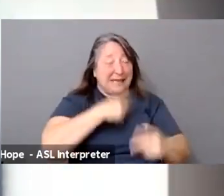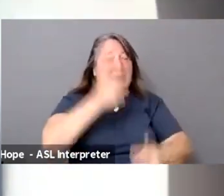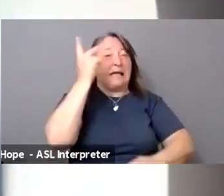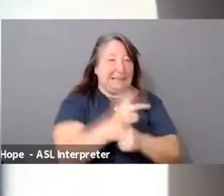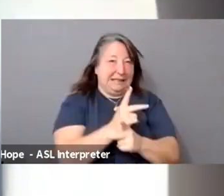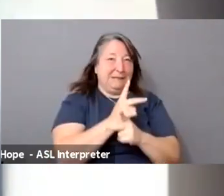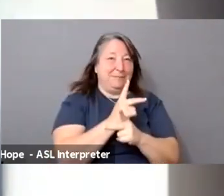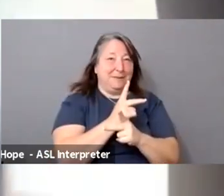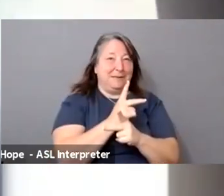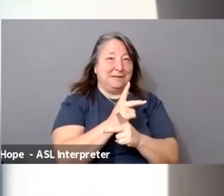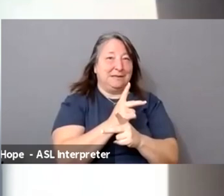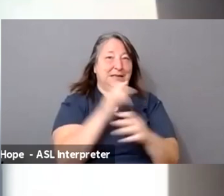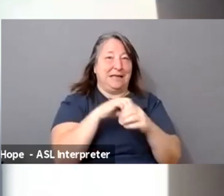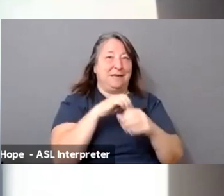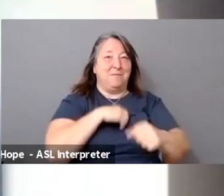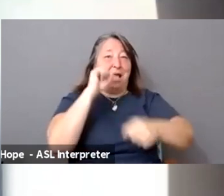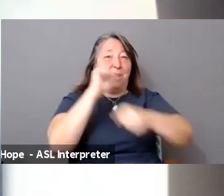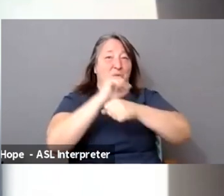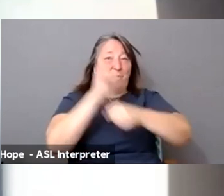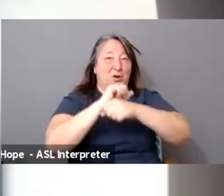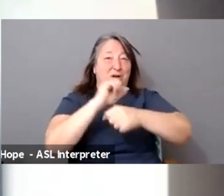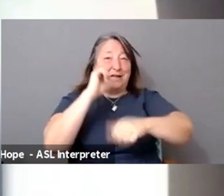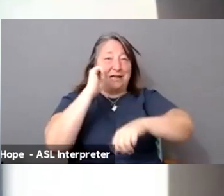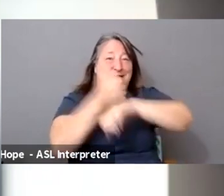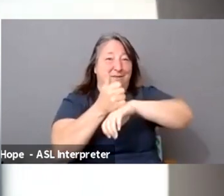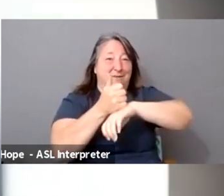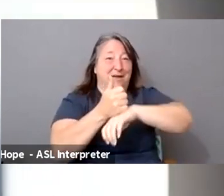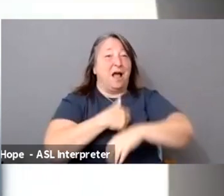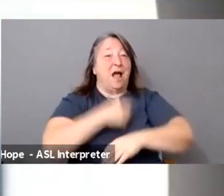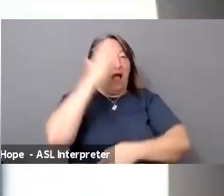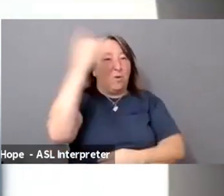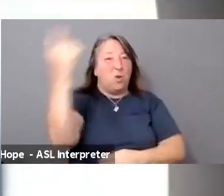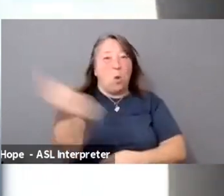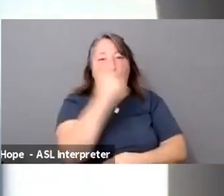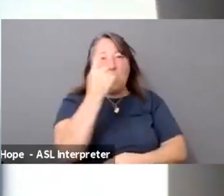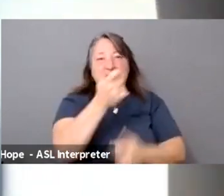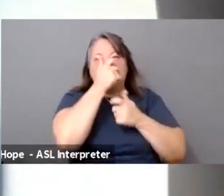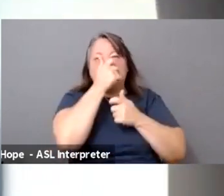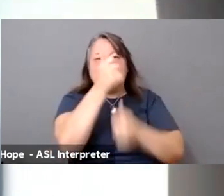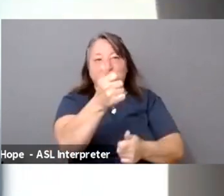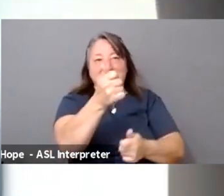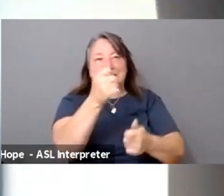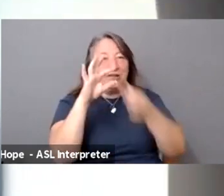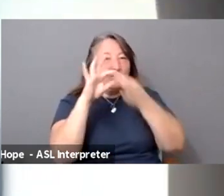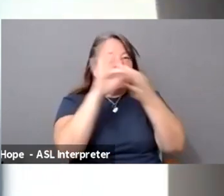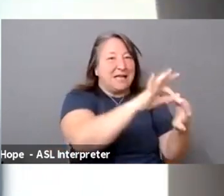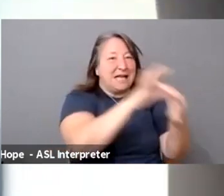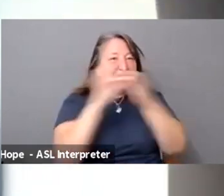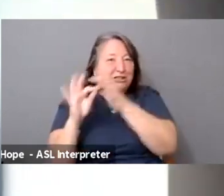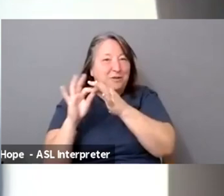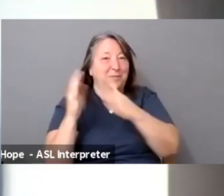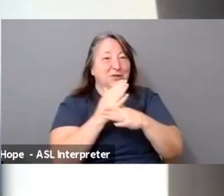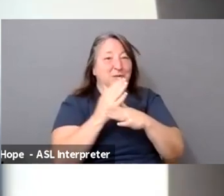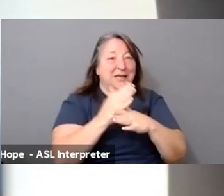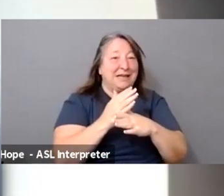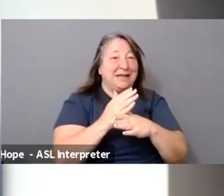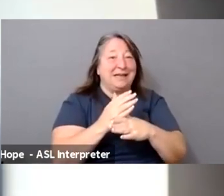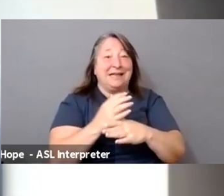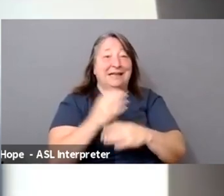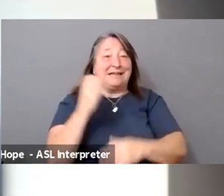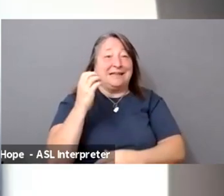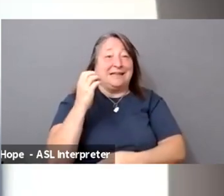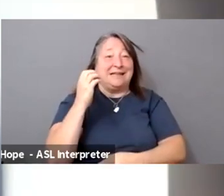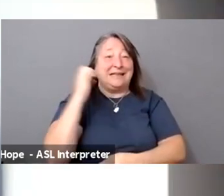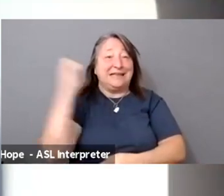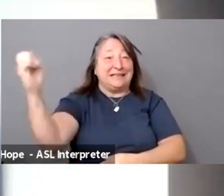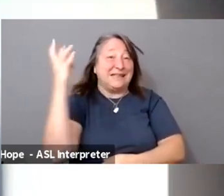in the work that you sort of lay out for yourself. I will always be interested in this relationship between the East and the West. It's always going to be in my